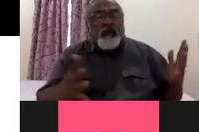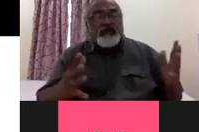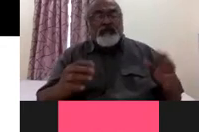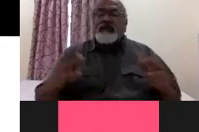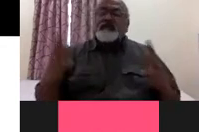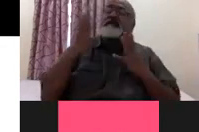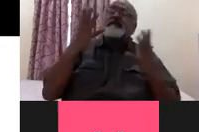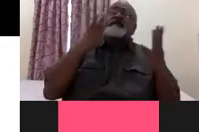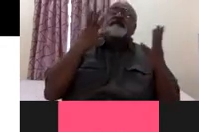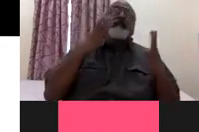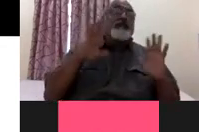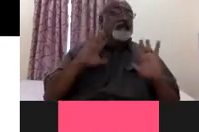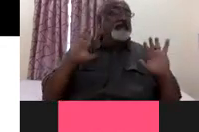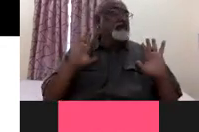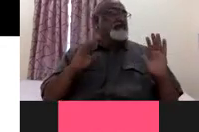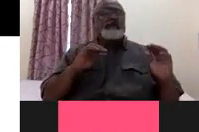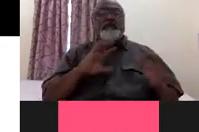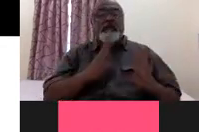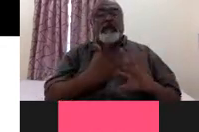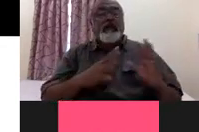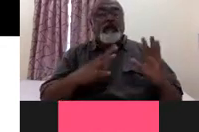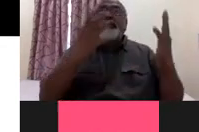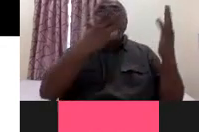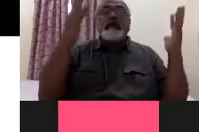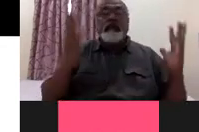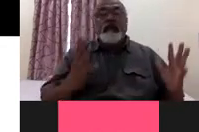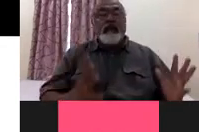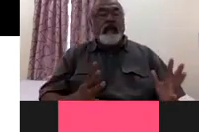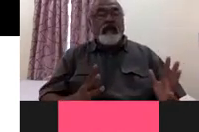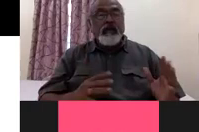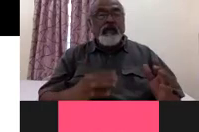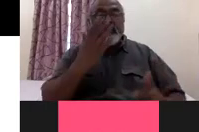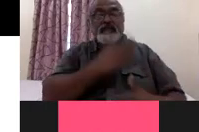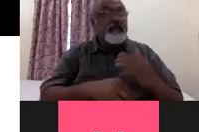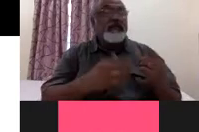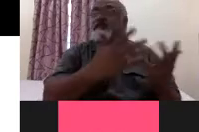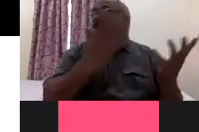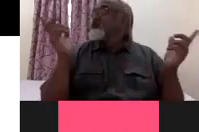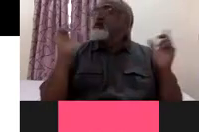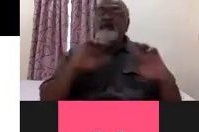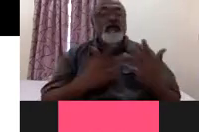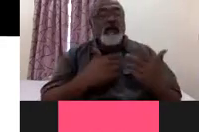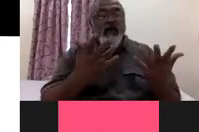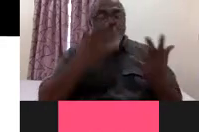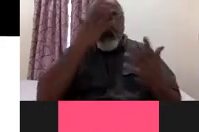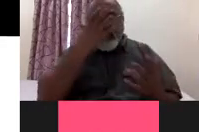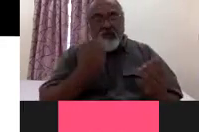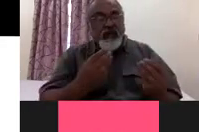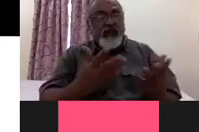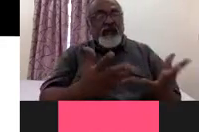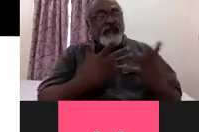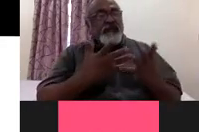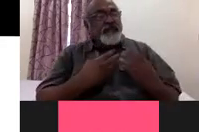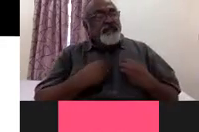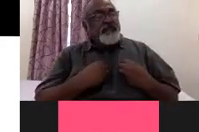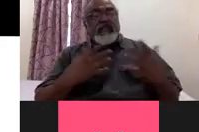again, we create what we say as a disability situation. So disability situation is created by